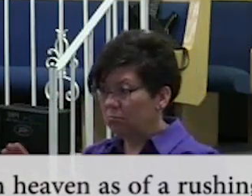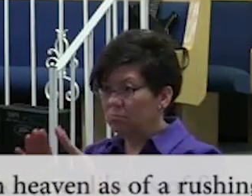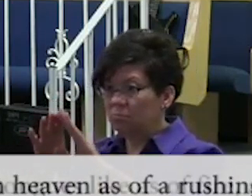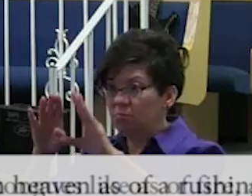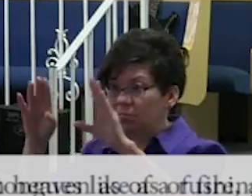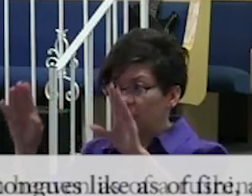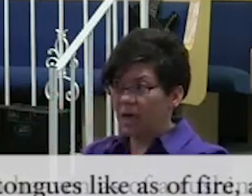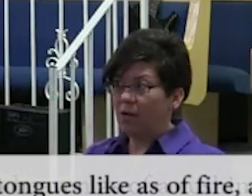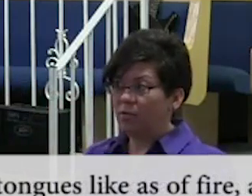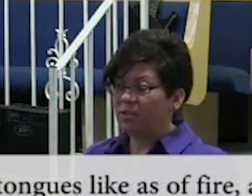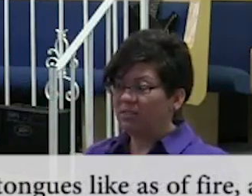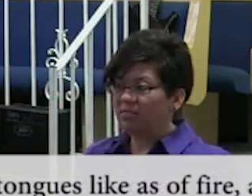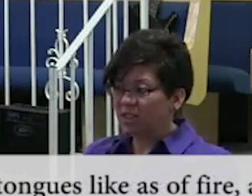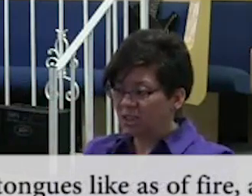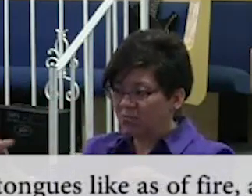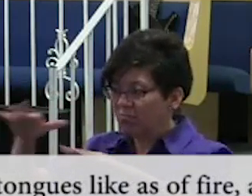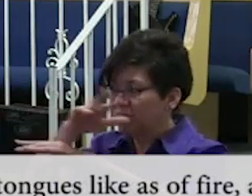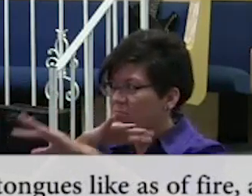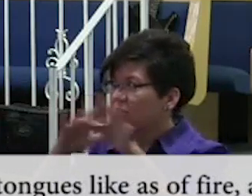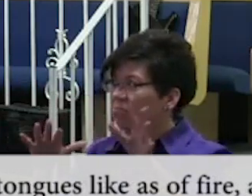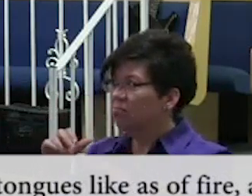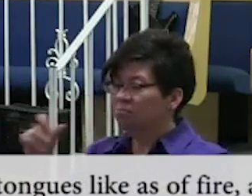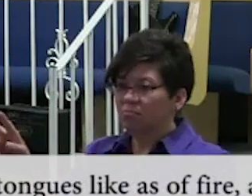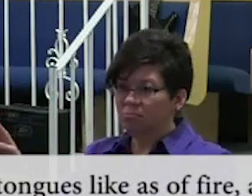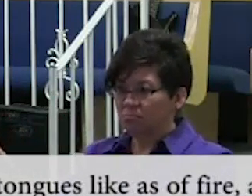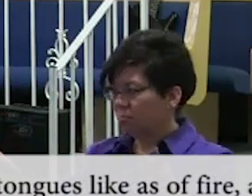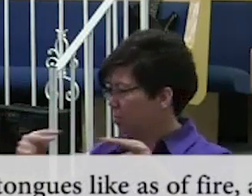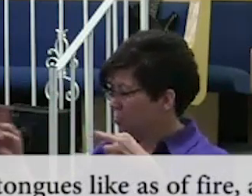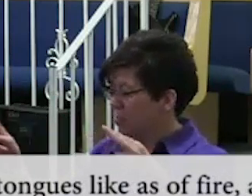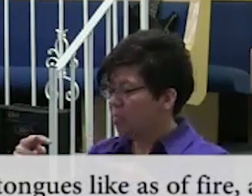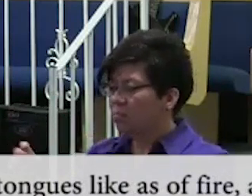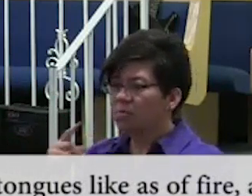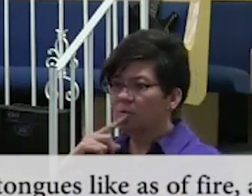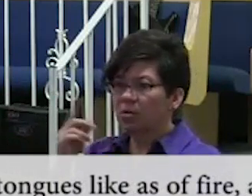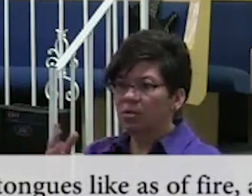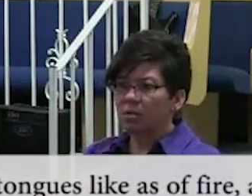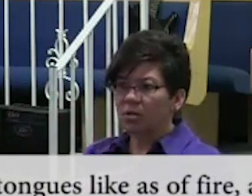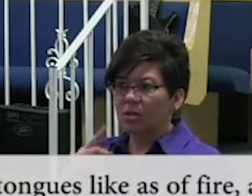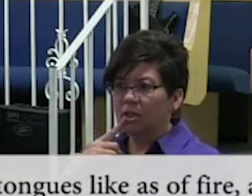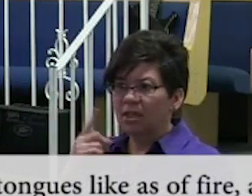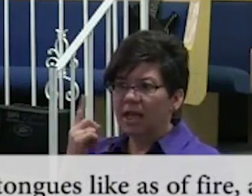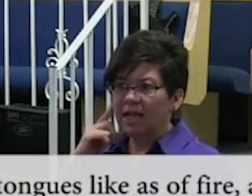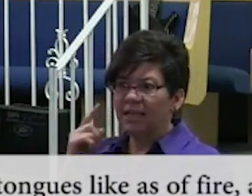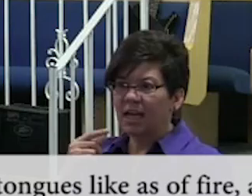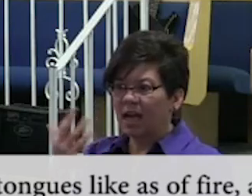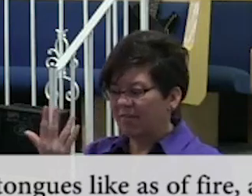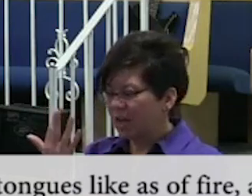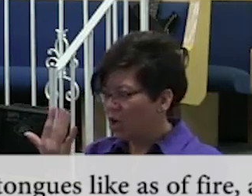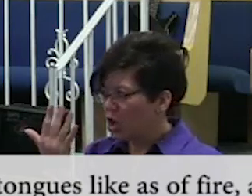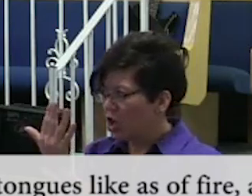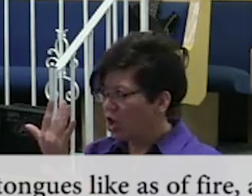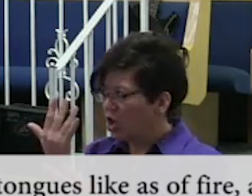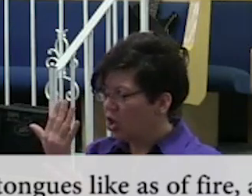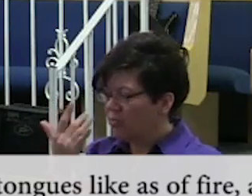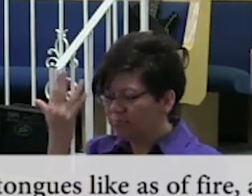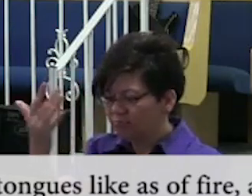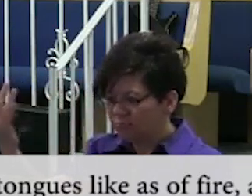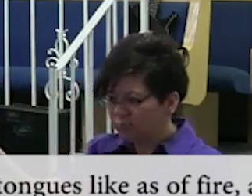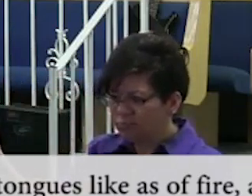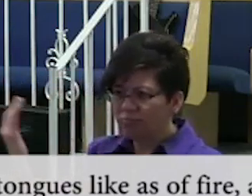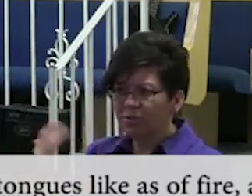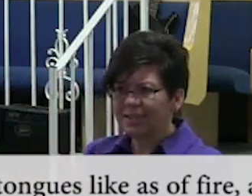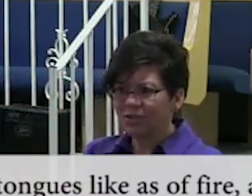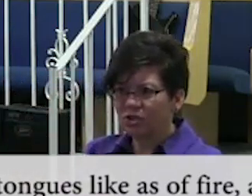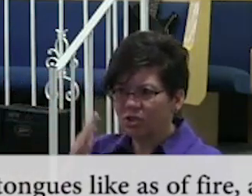were sitting, and there appeared unto them cloven tongues like as of fire, and it